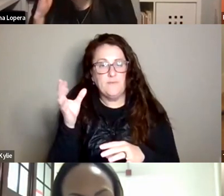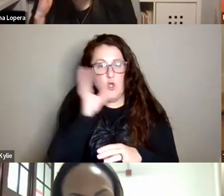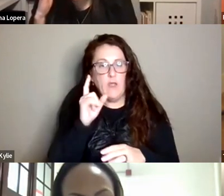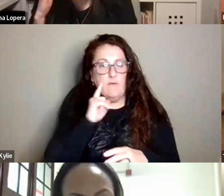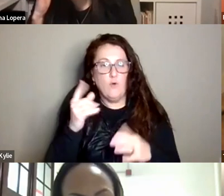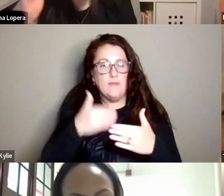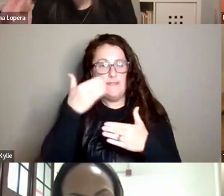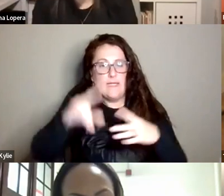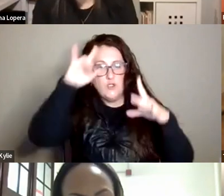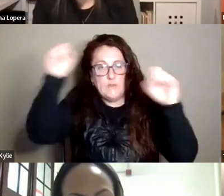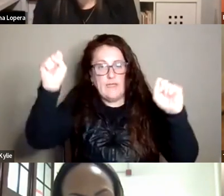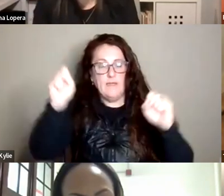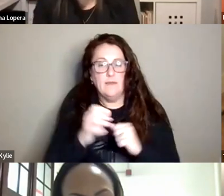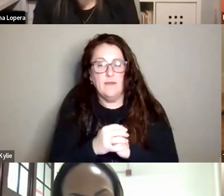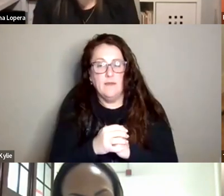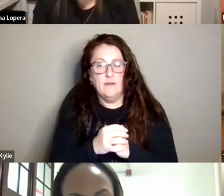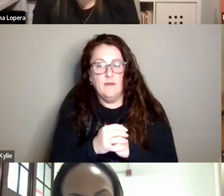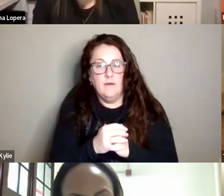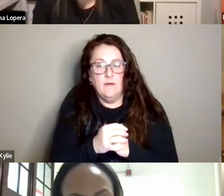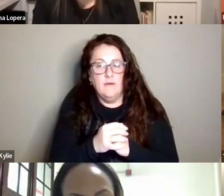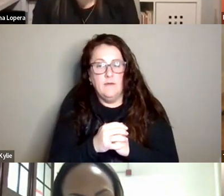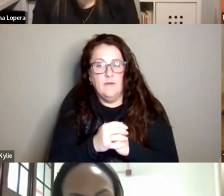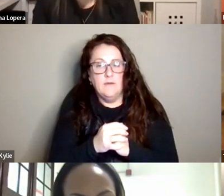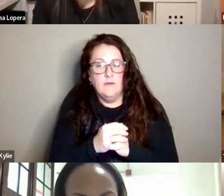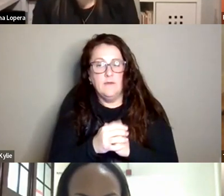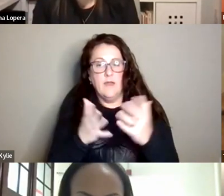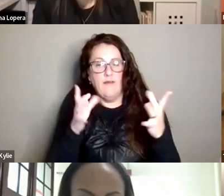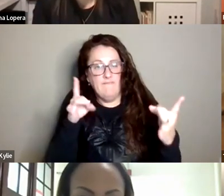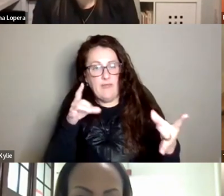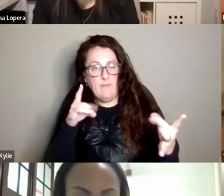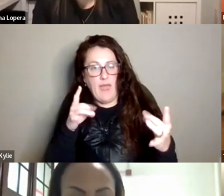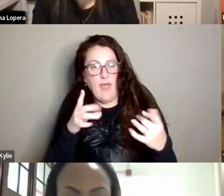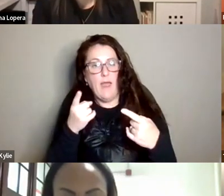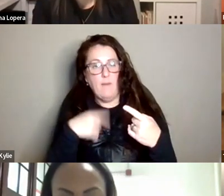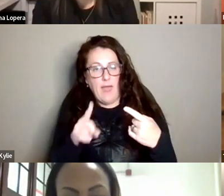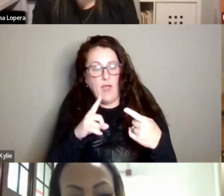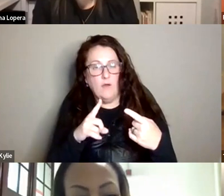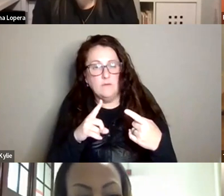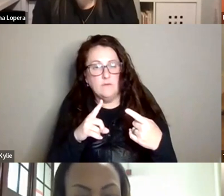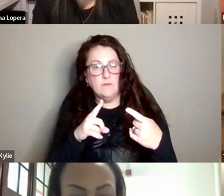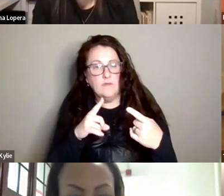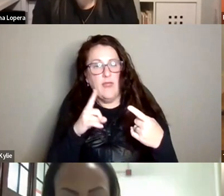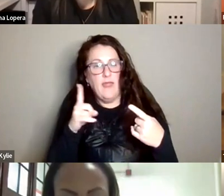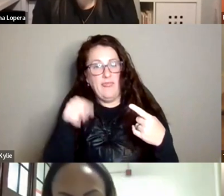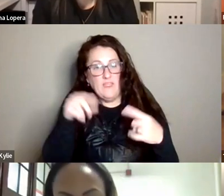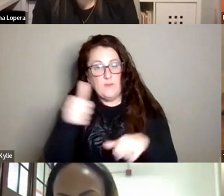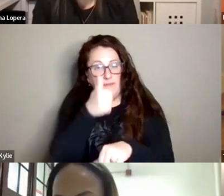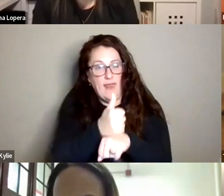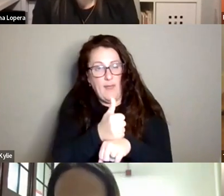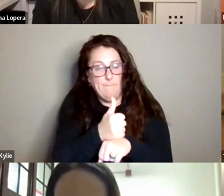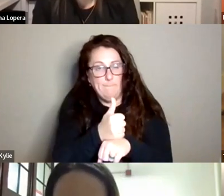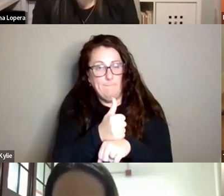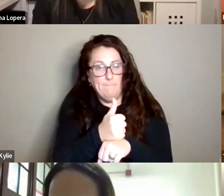next superintendent, I'd like to give some feedback on the way that this form was put together. I don't